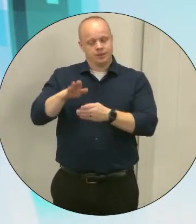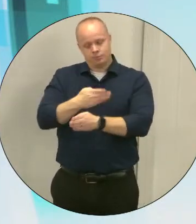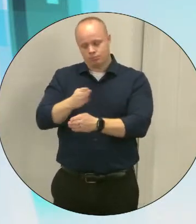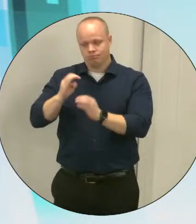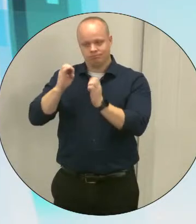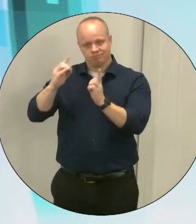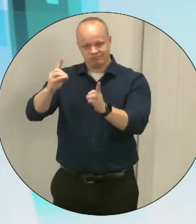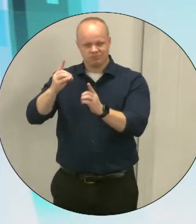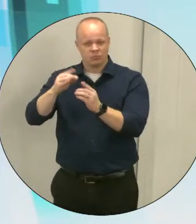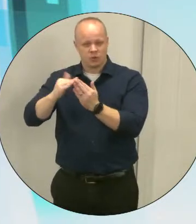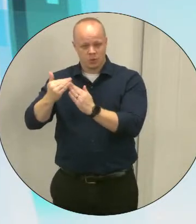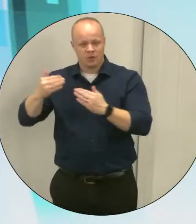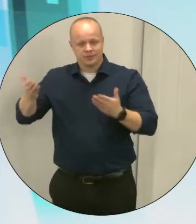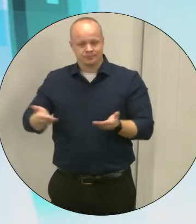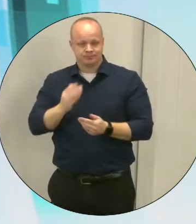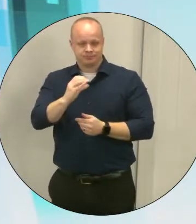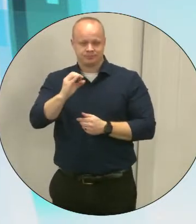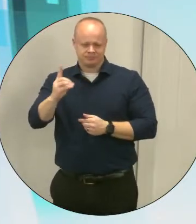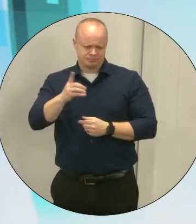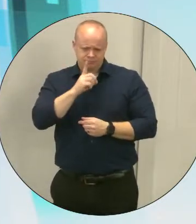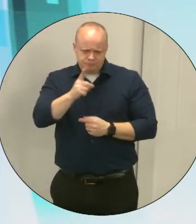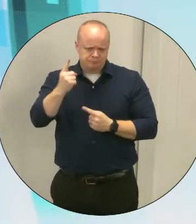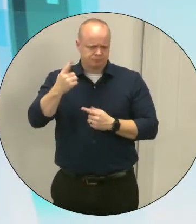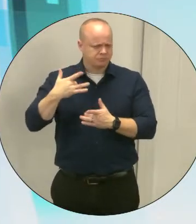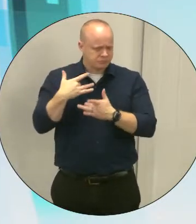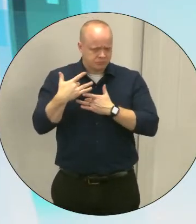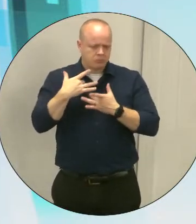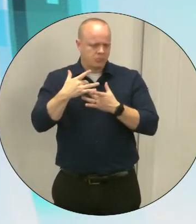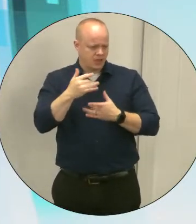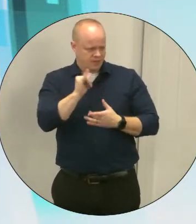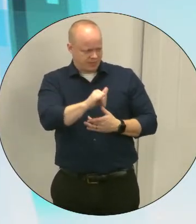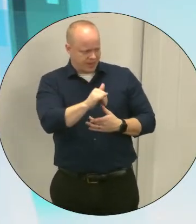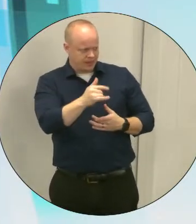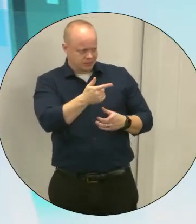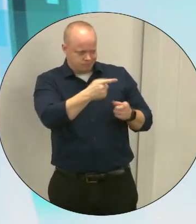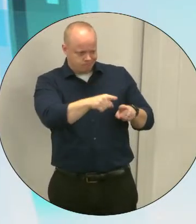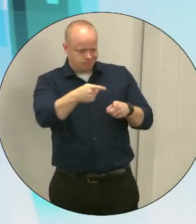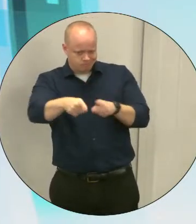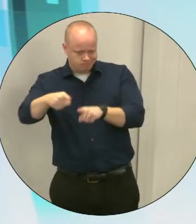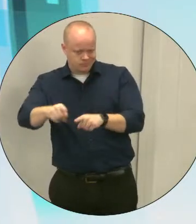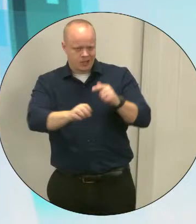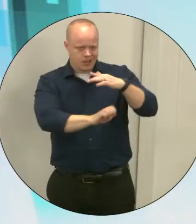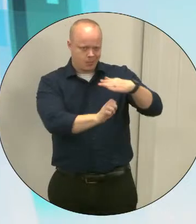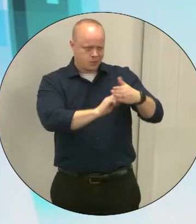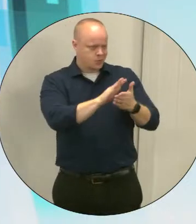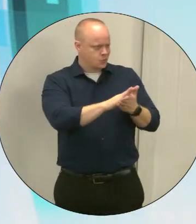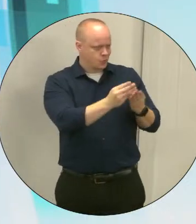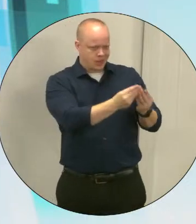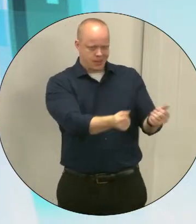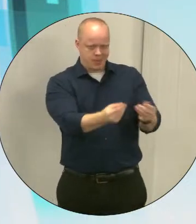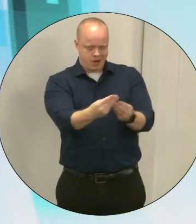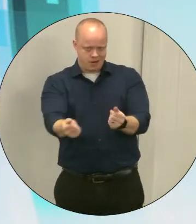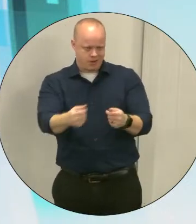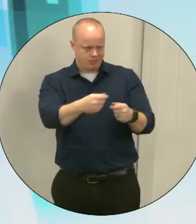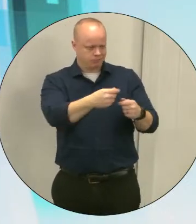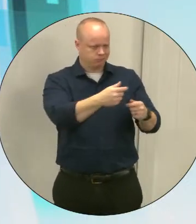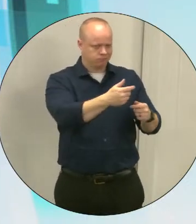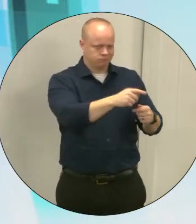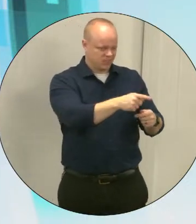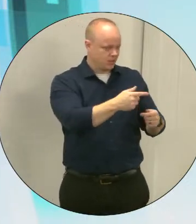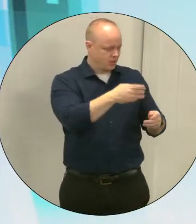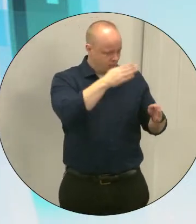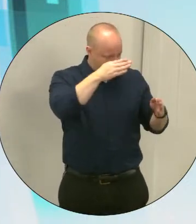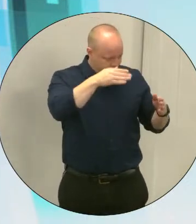in CCSD, I am deeply concerned about the growing trend of elementary schools eliminating dedicated music and